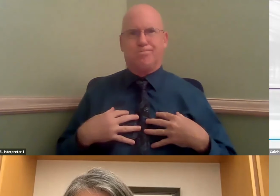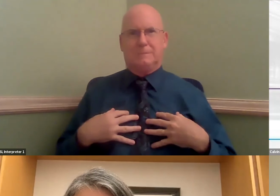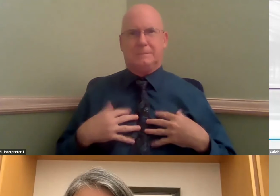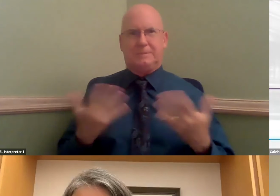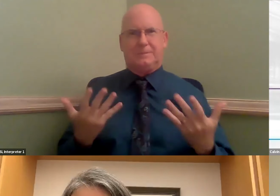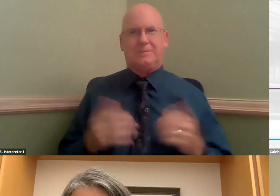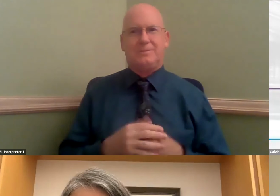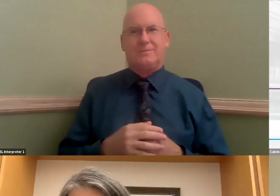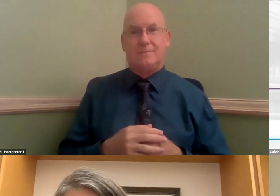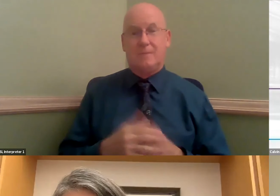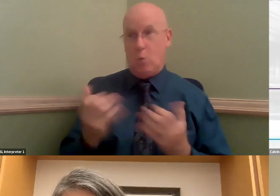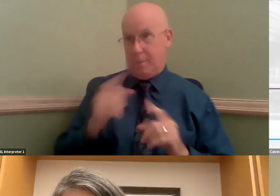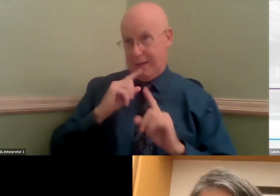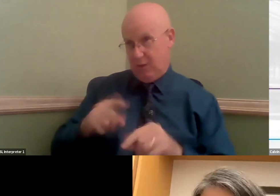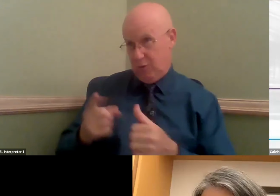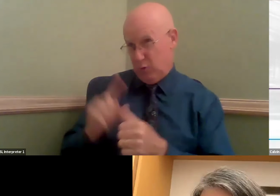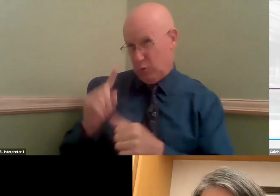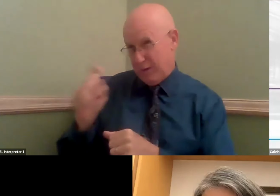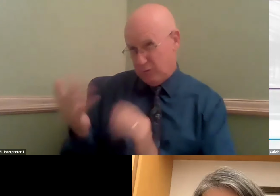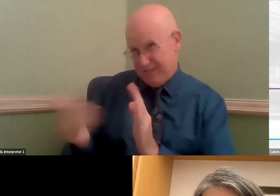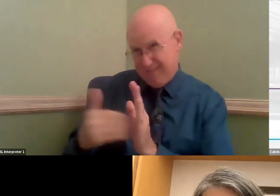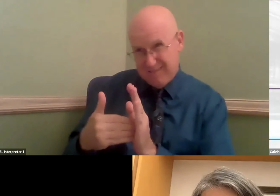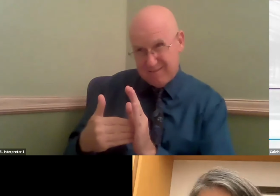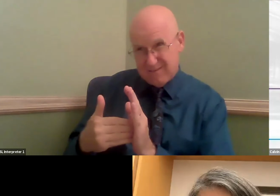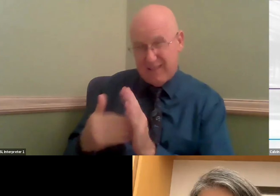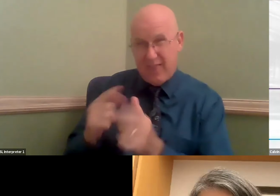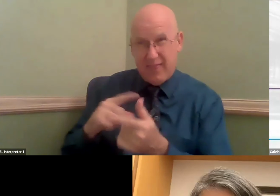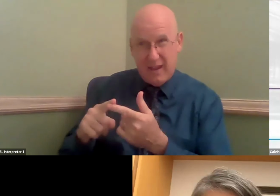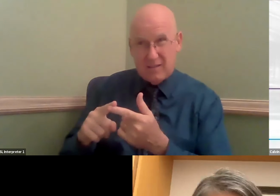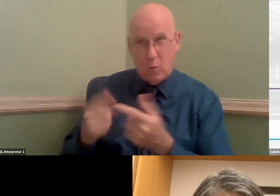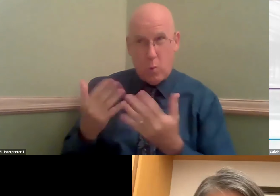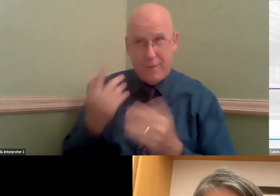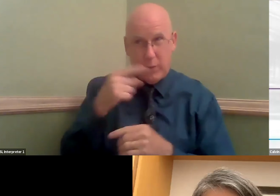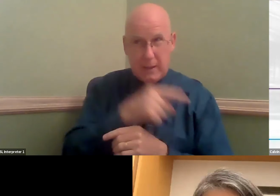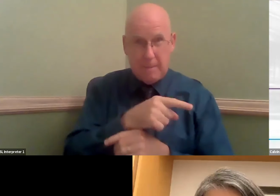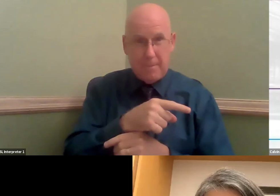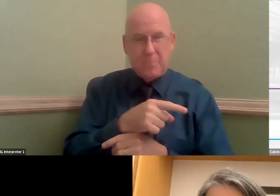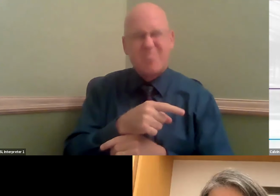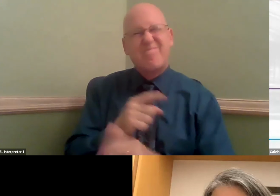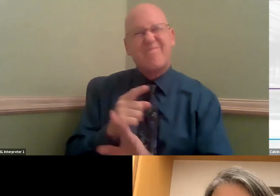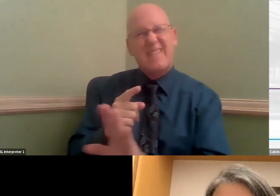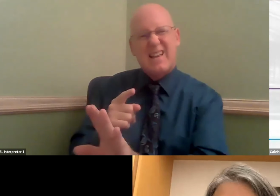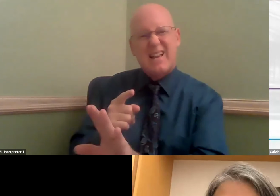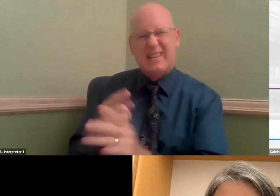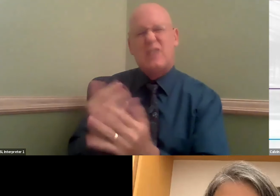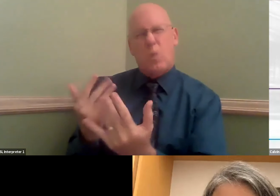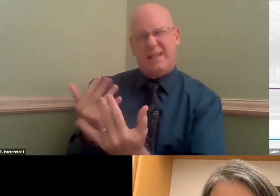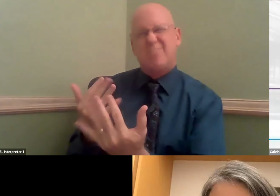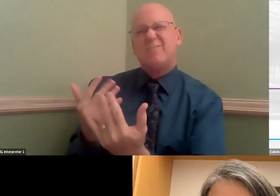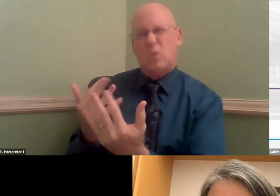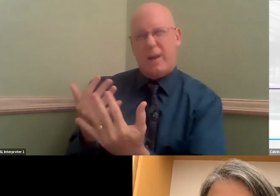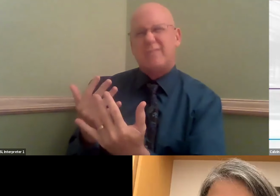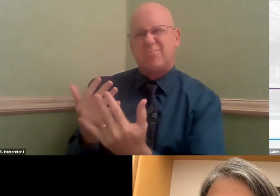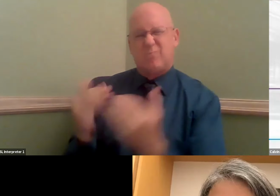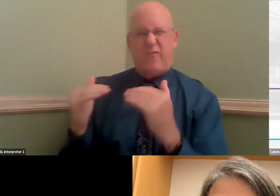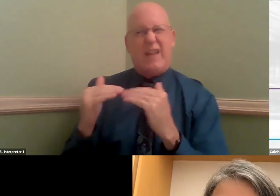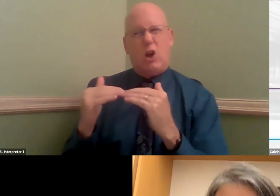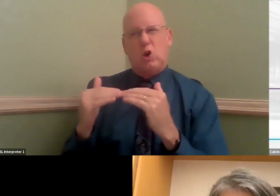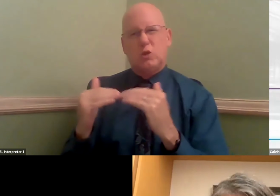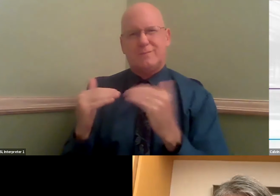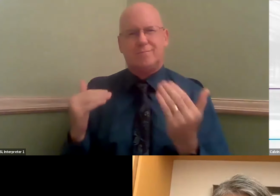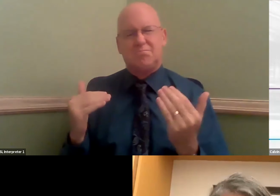If you would like me to answer the first question and then he could come back or not as you wish. I think only, it's